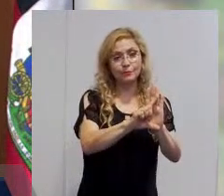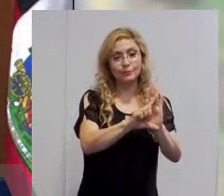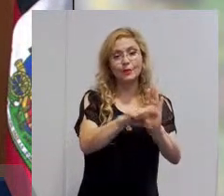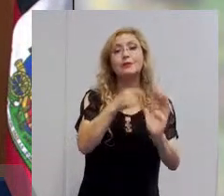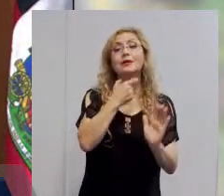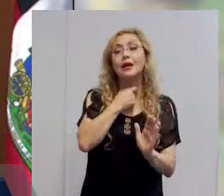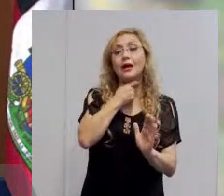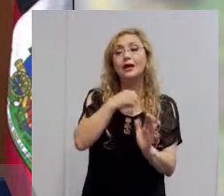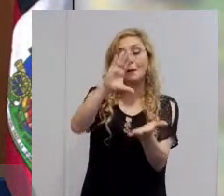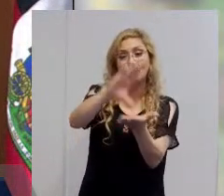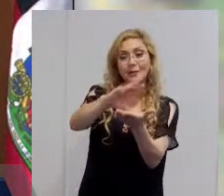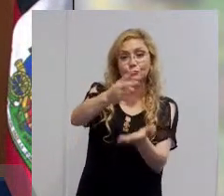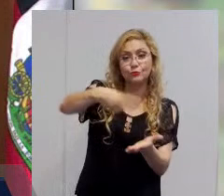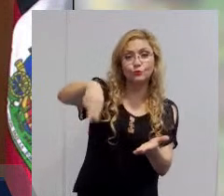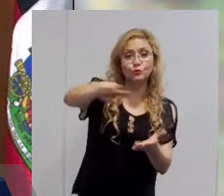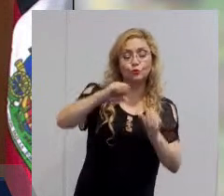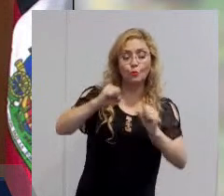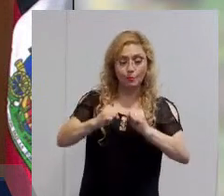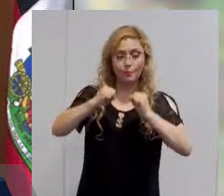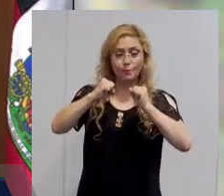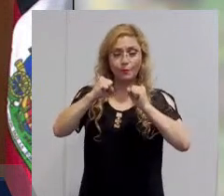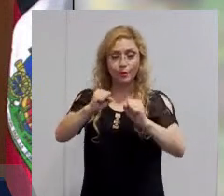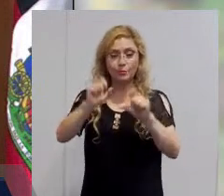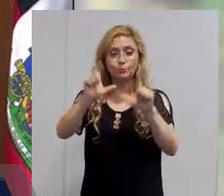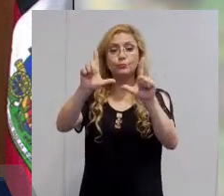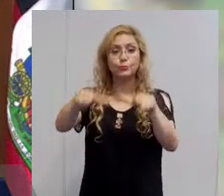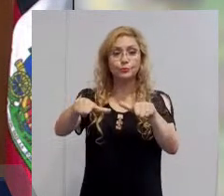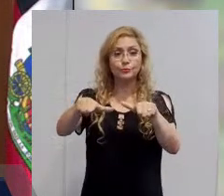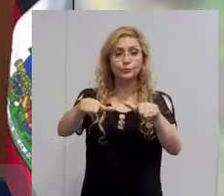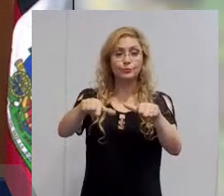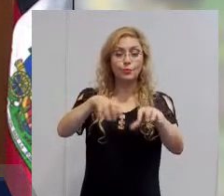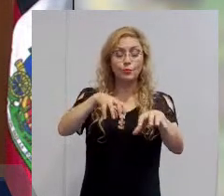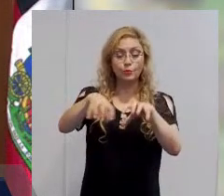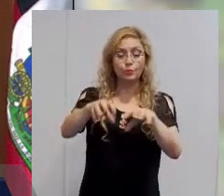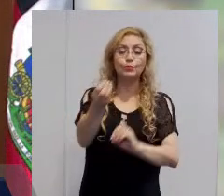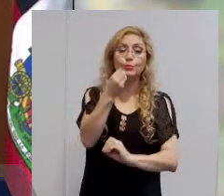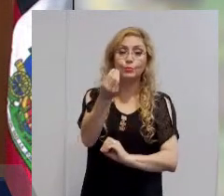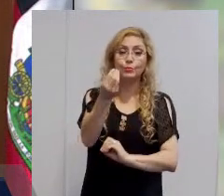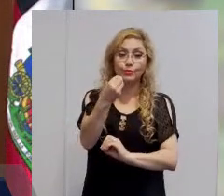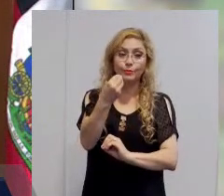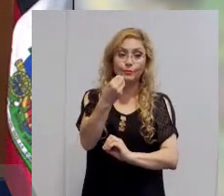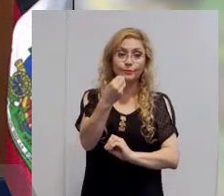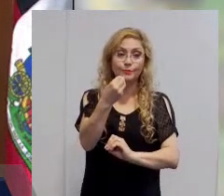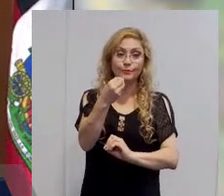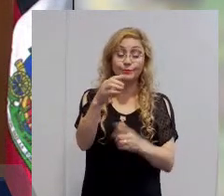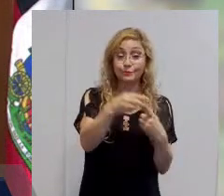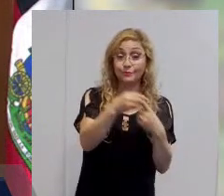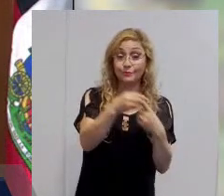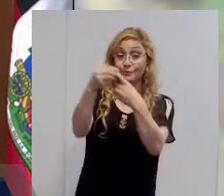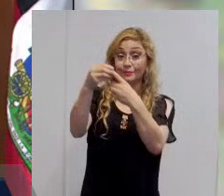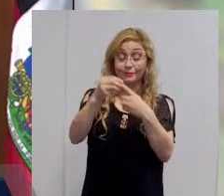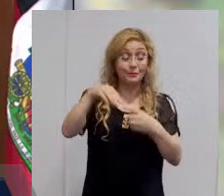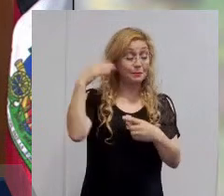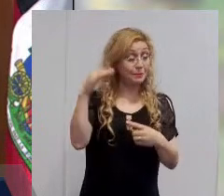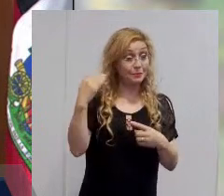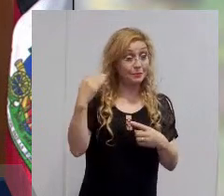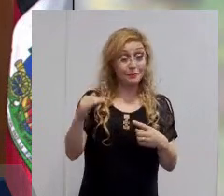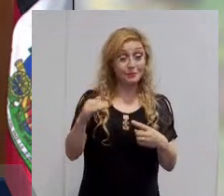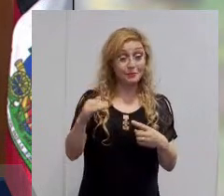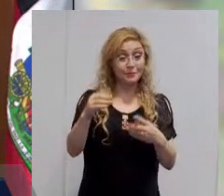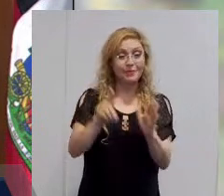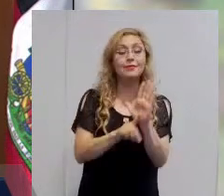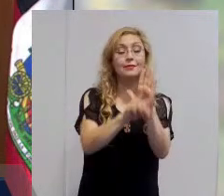legal framework that guarantees strengthening of the food production center,